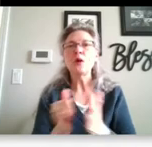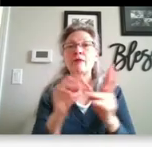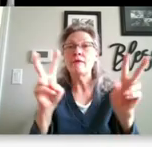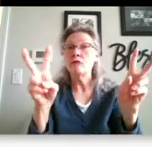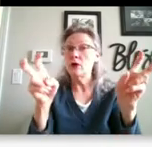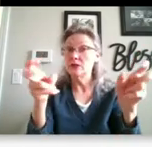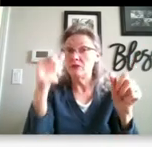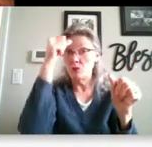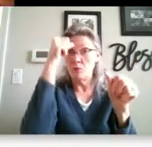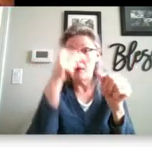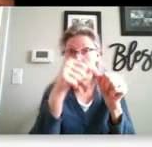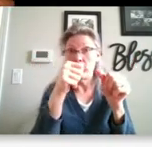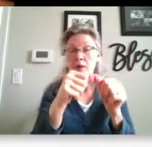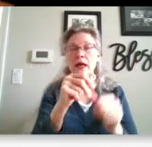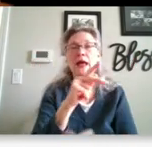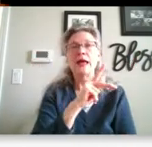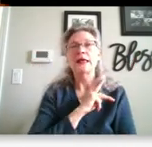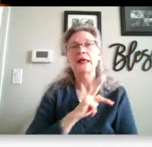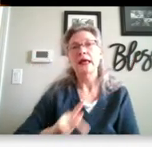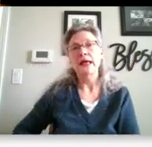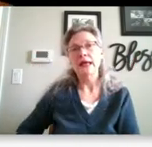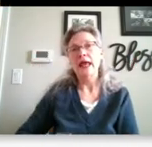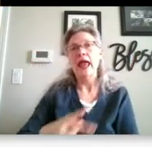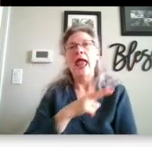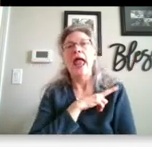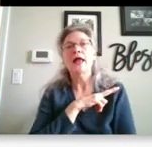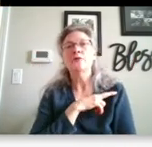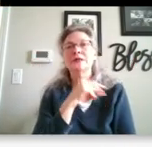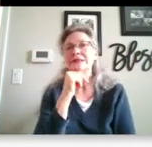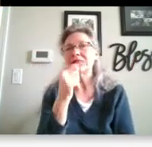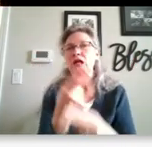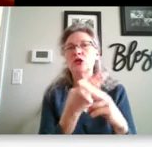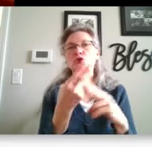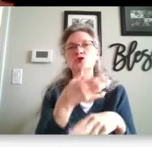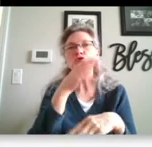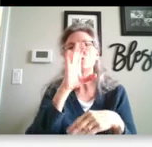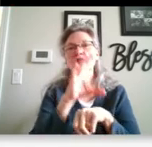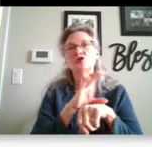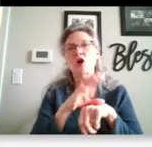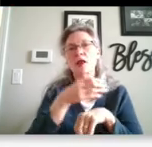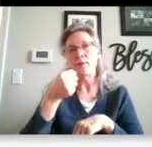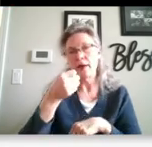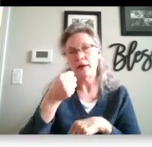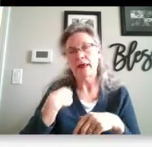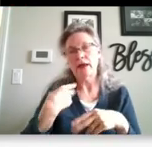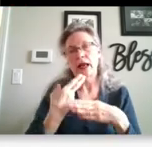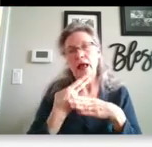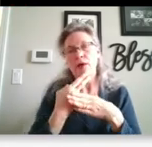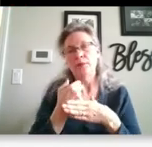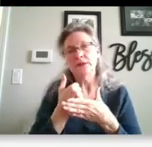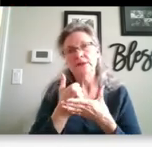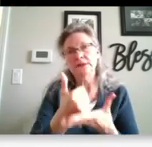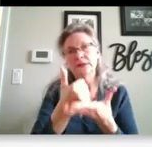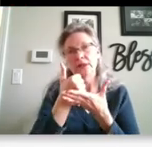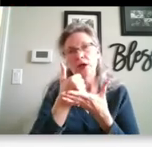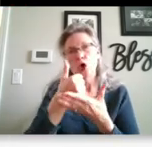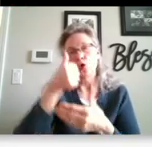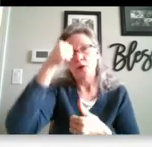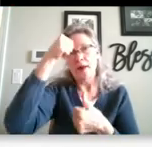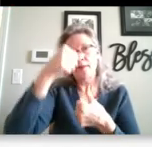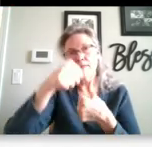you remember, King Henry doesn't usually drink chocolate milk. That can help us remember the prefixes of